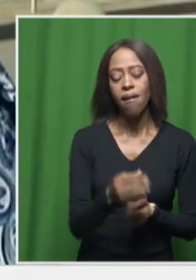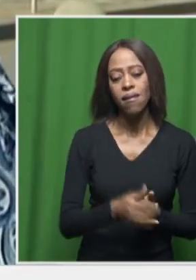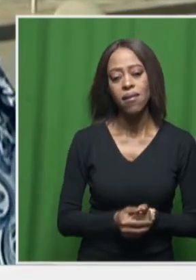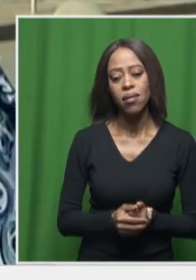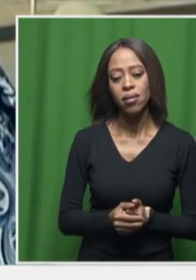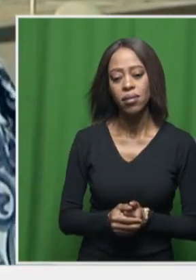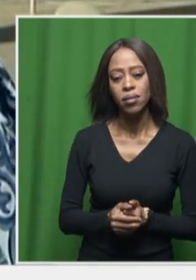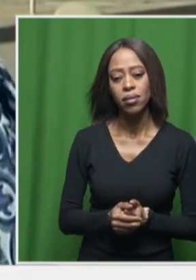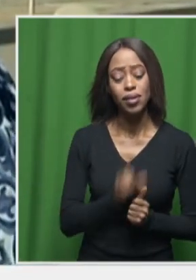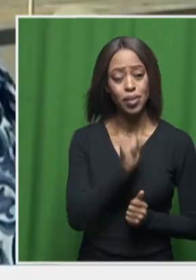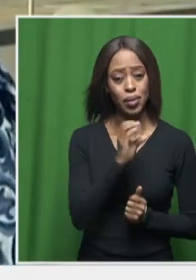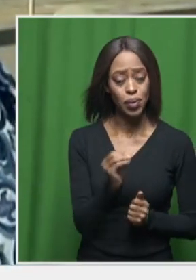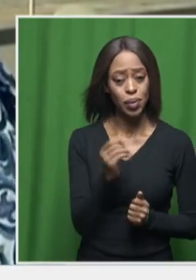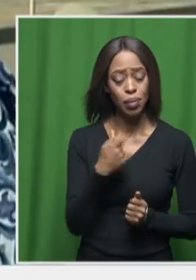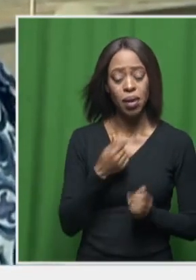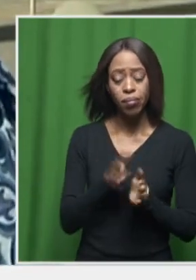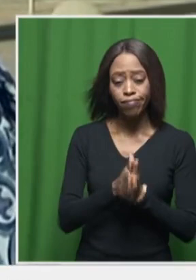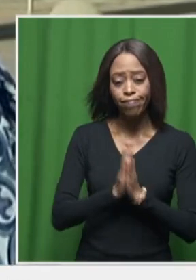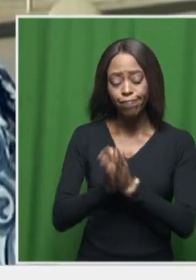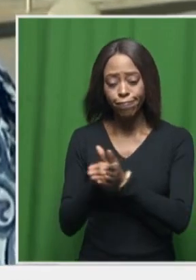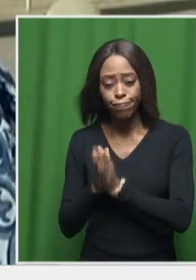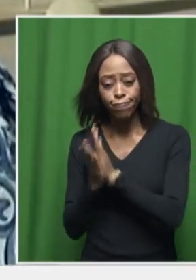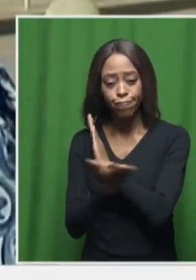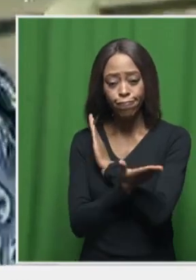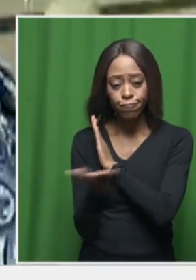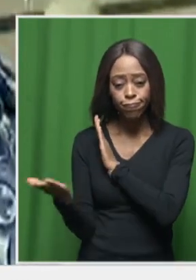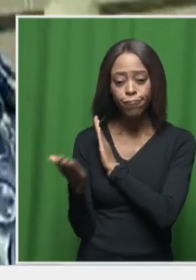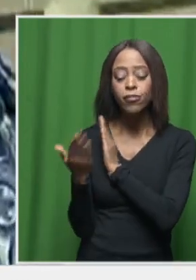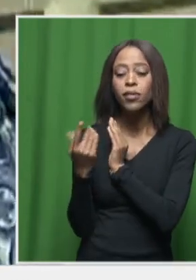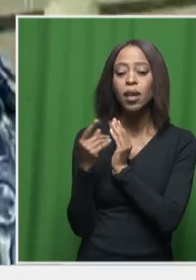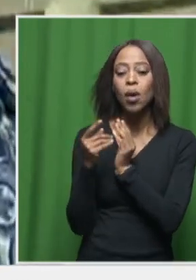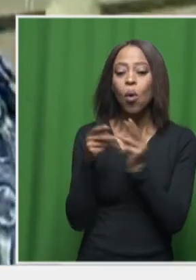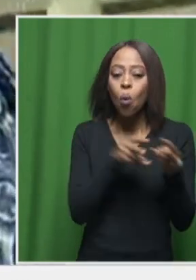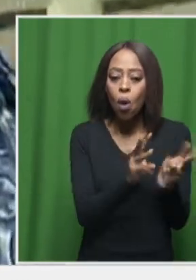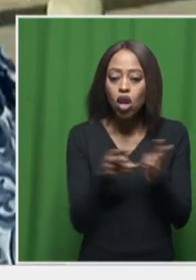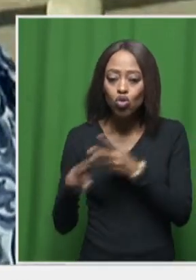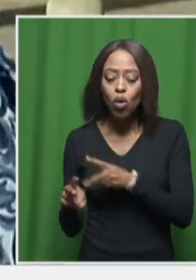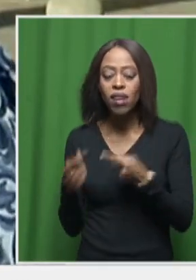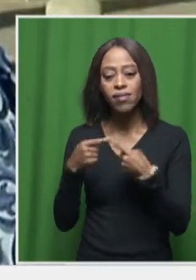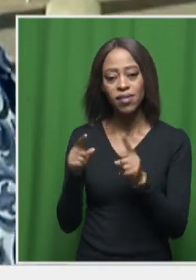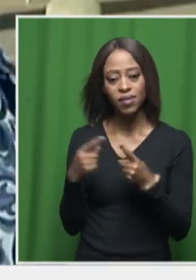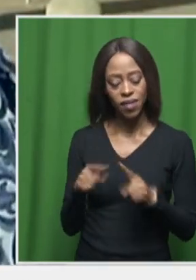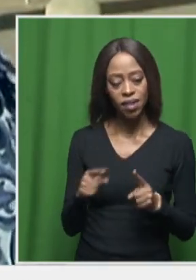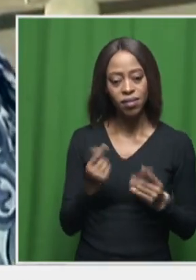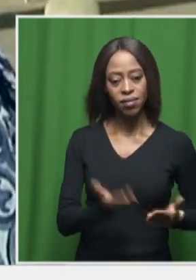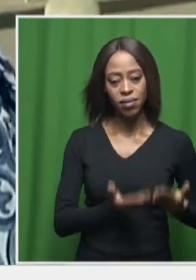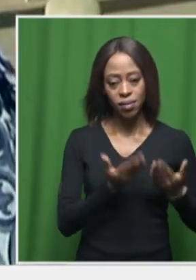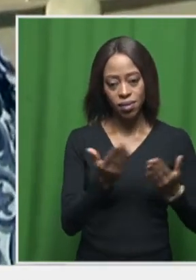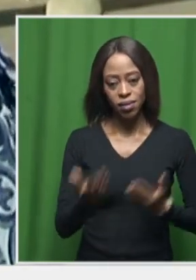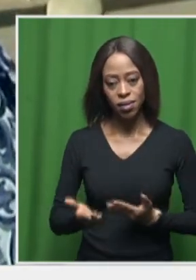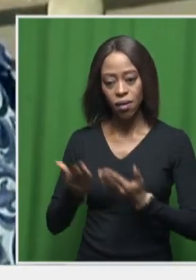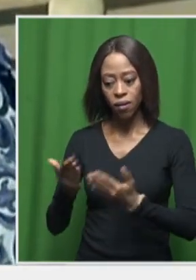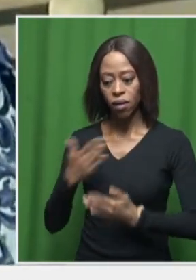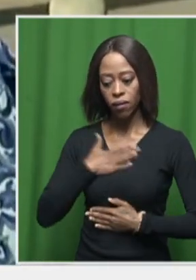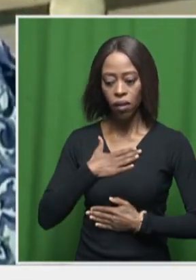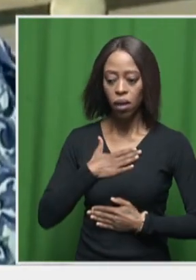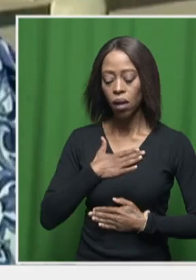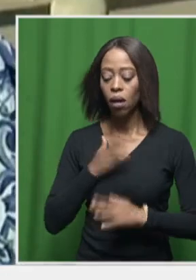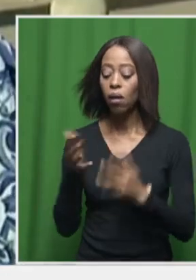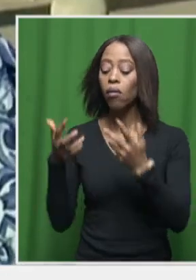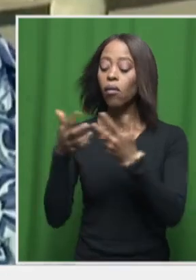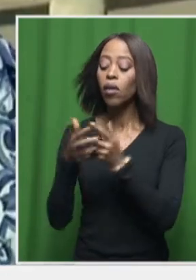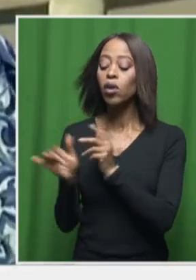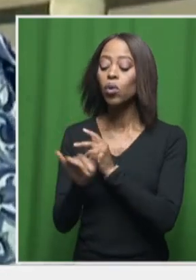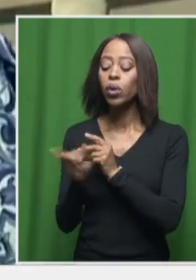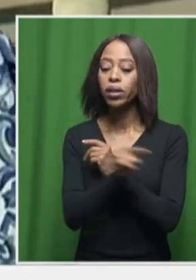those options. So all I'm appealing to South Africans to look at our different models of service provision, and then fall